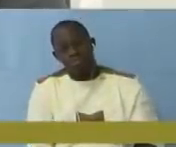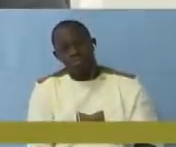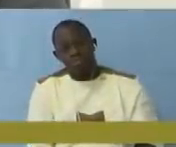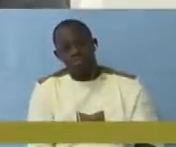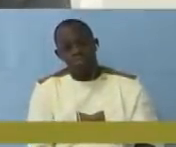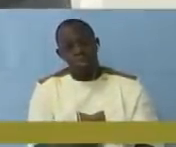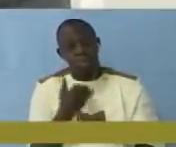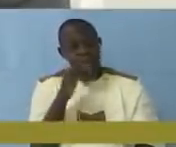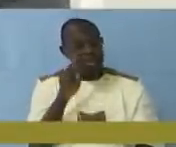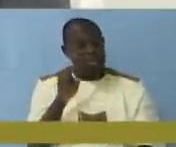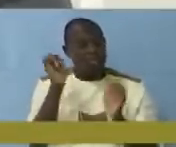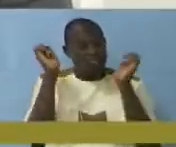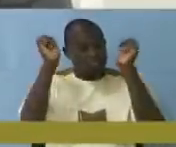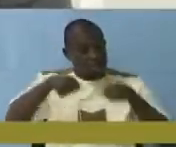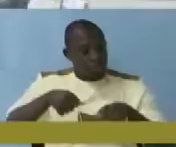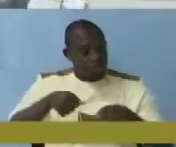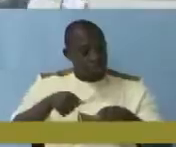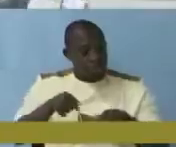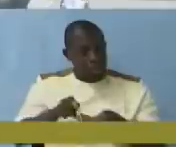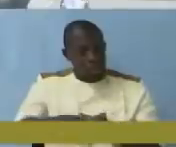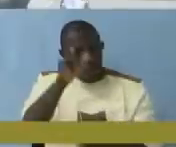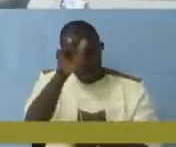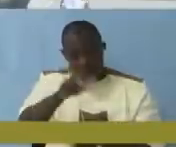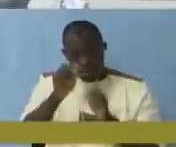Is that possible? Is that humanly possible?